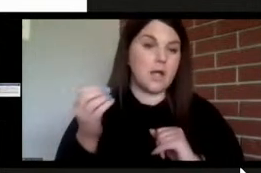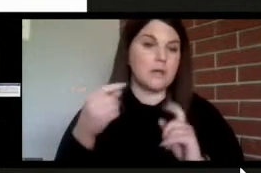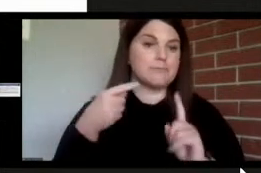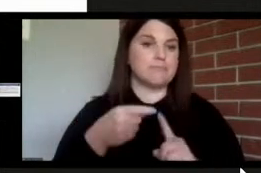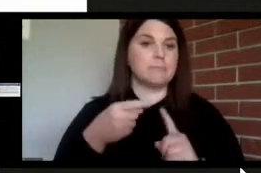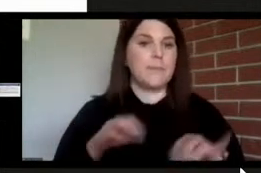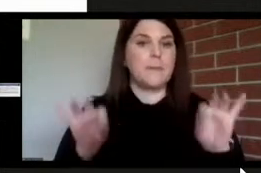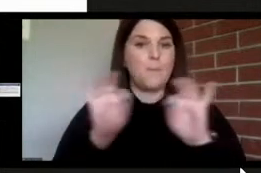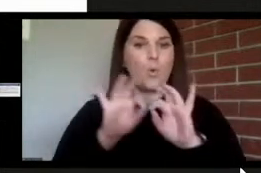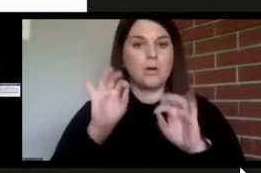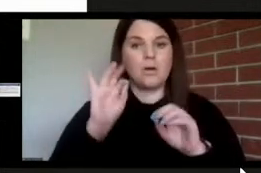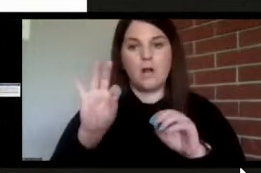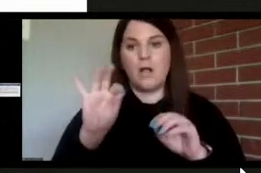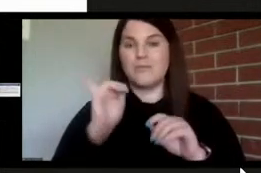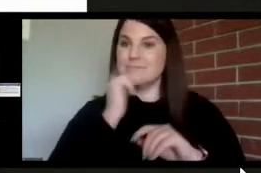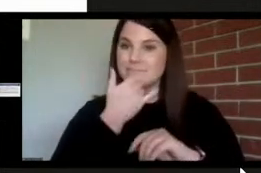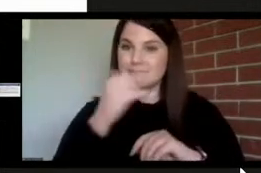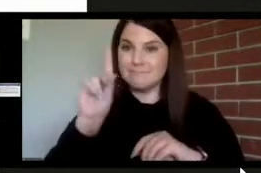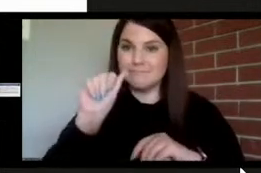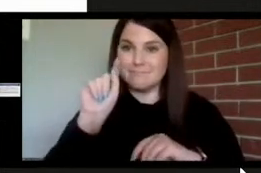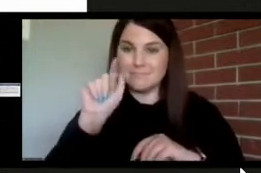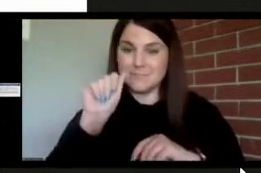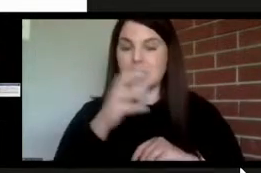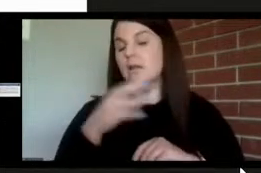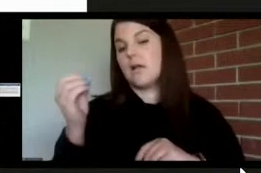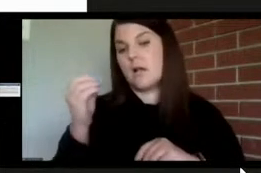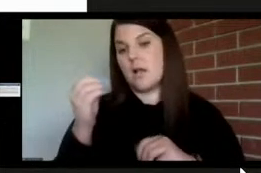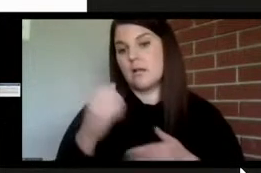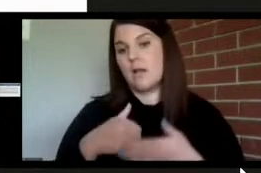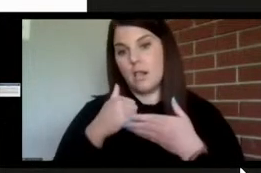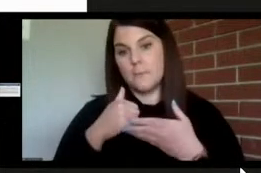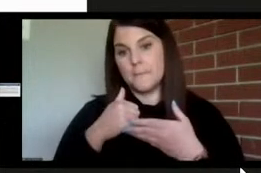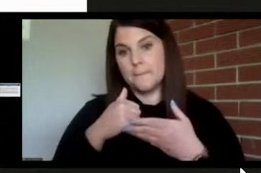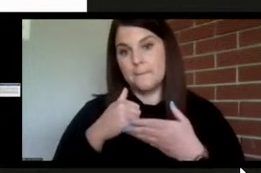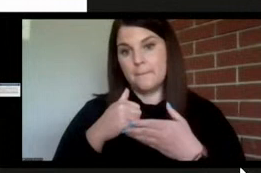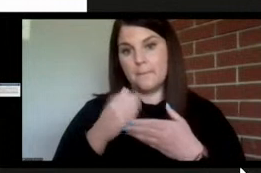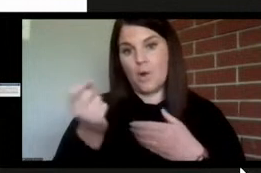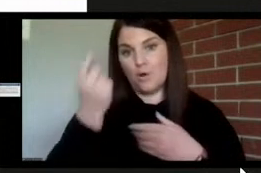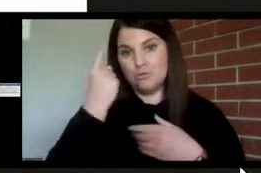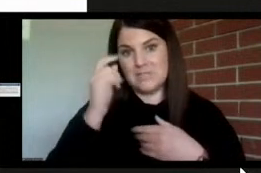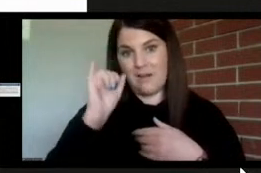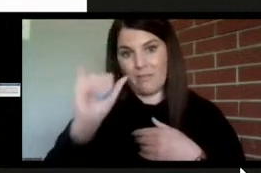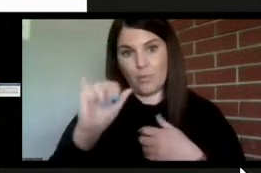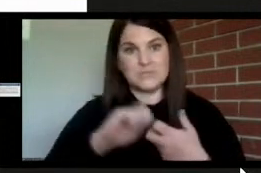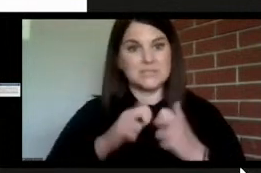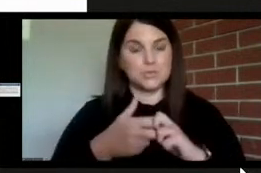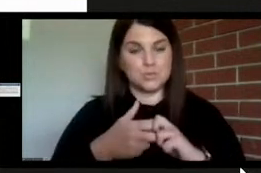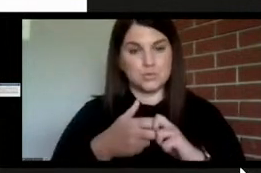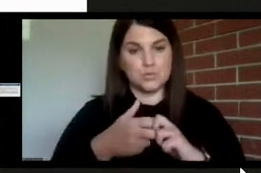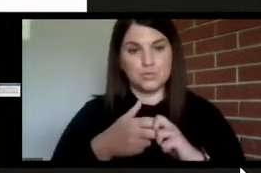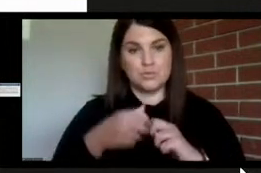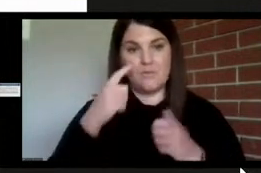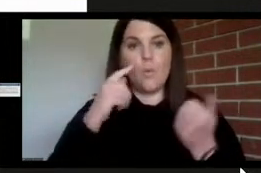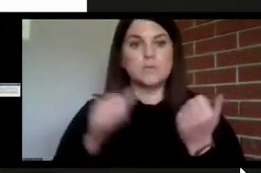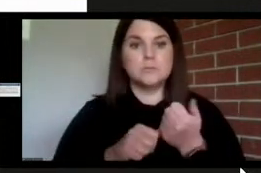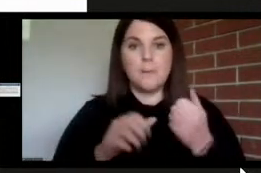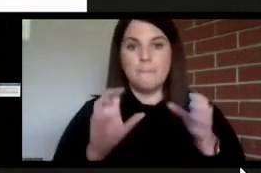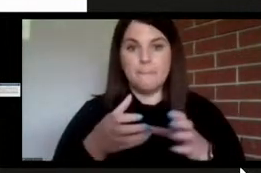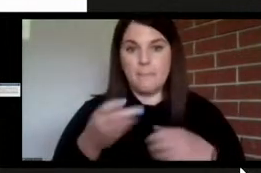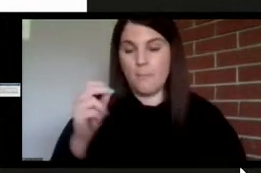of disaggregated data and helping to drive and understand these issues for specific